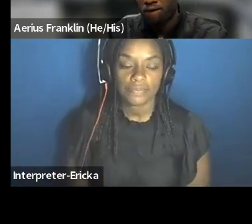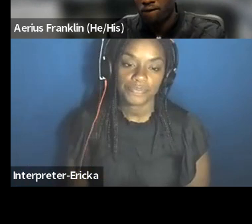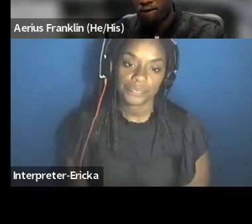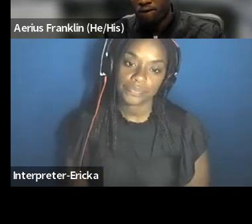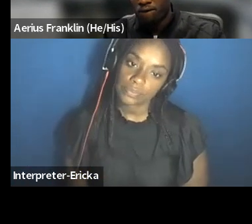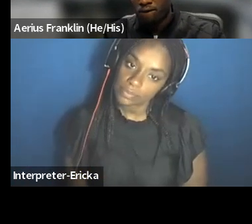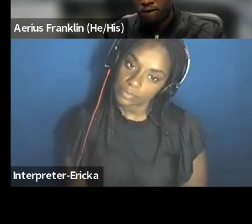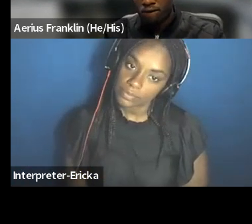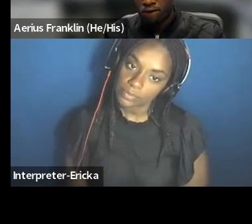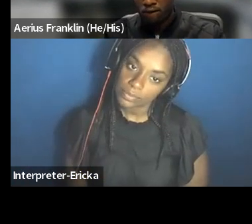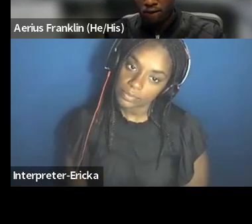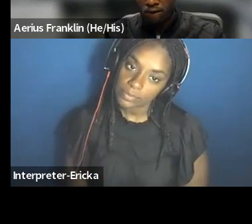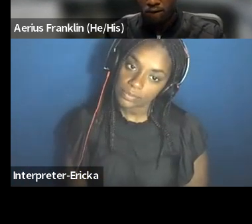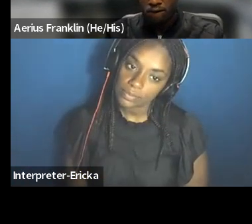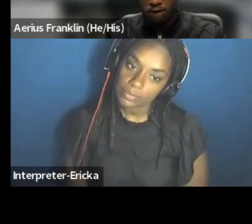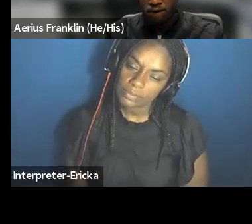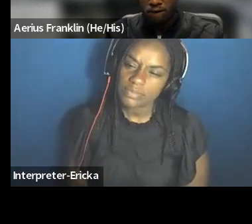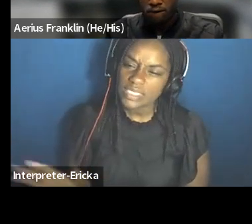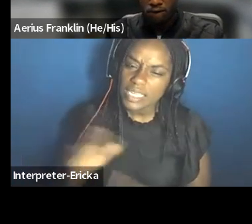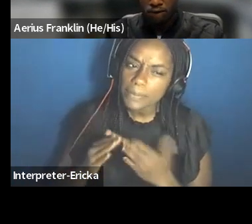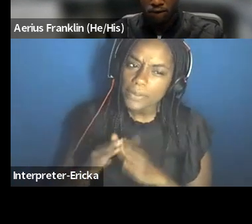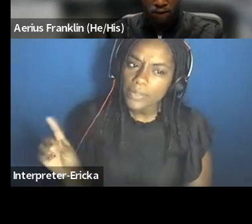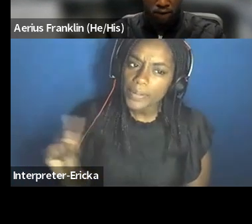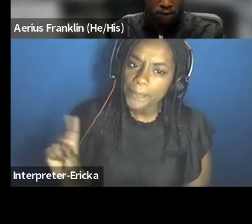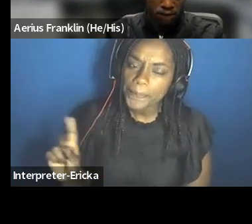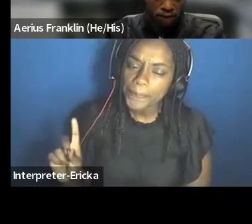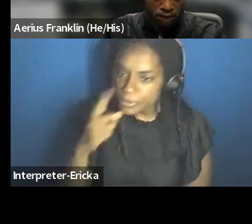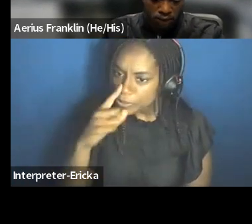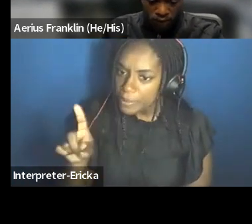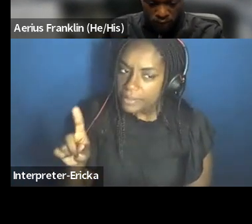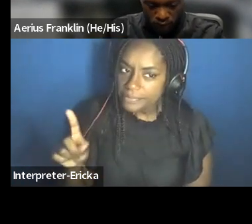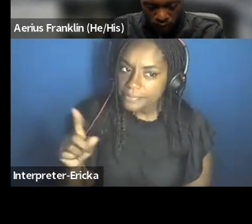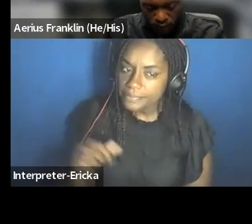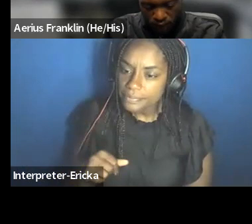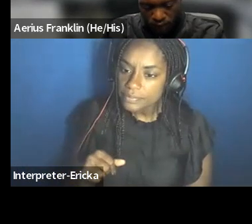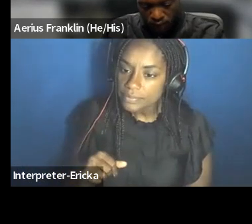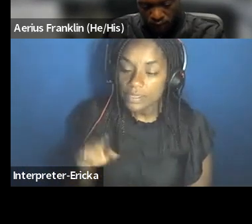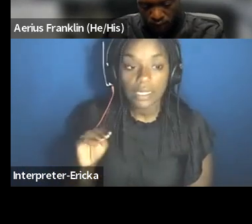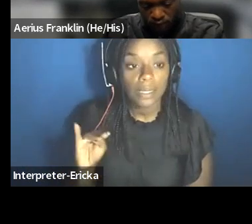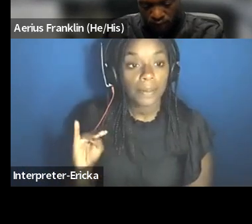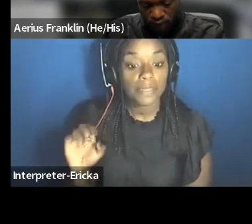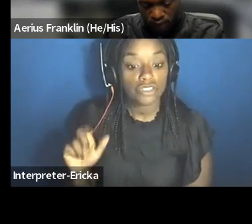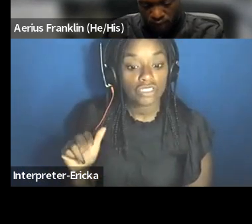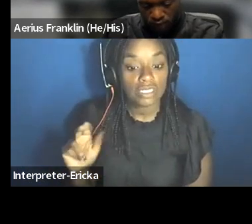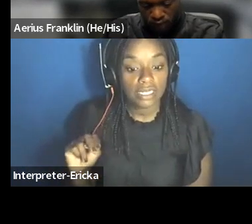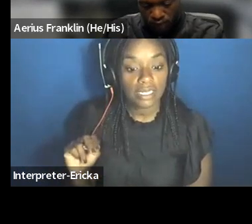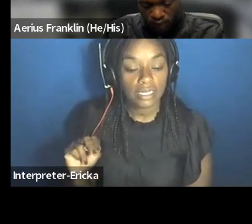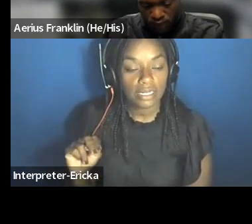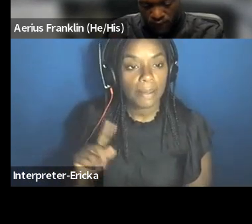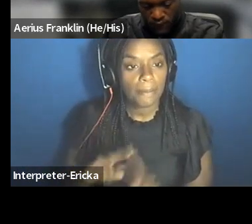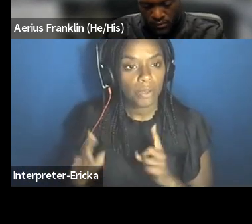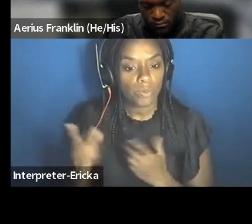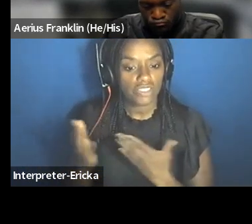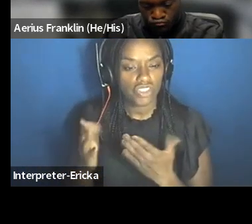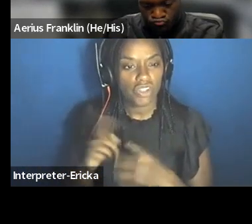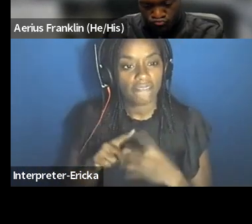that sounds like, what community are you in? Do you mind sharing? Michigan, Muskegon community, but we serve 4